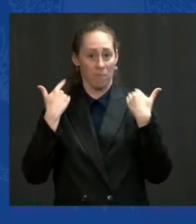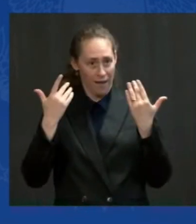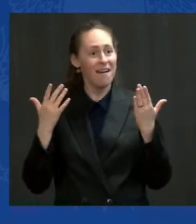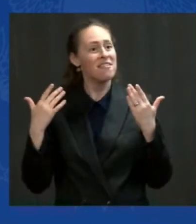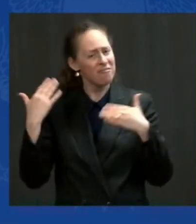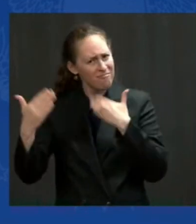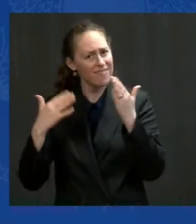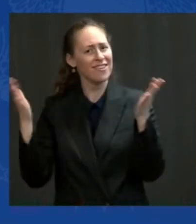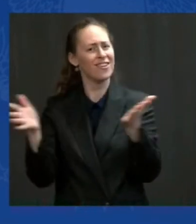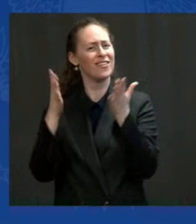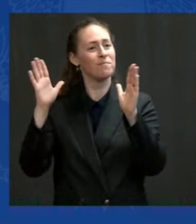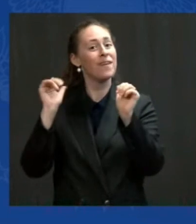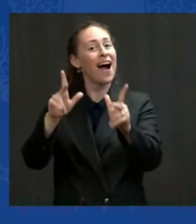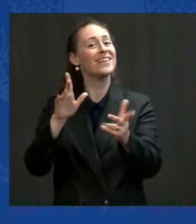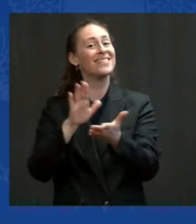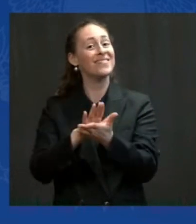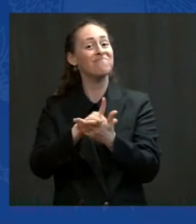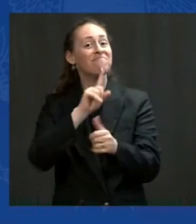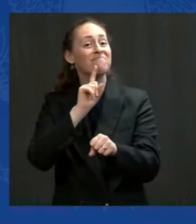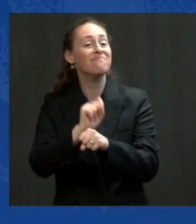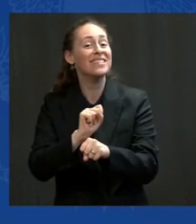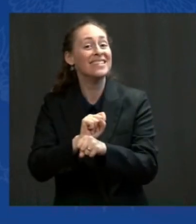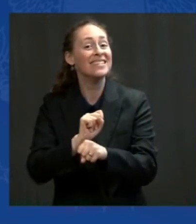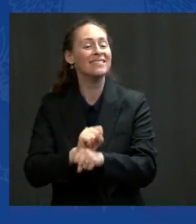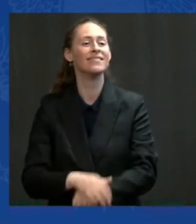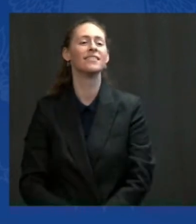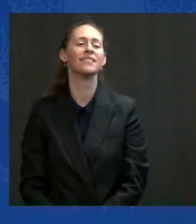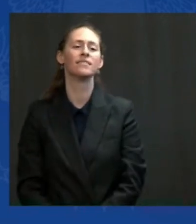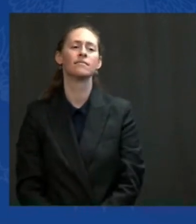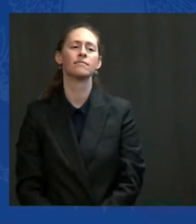caring individual, I am dedicated to pursuing